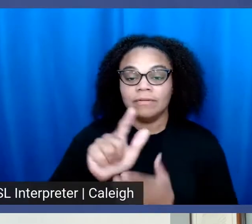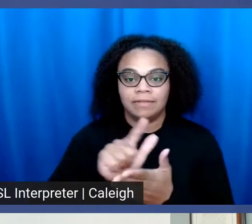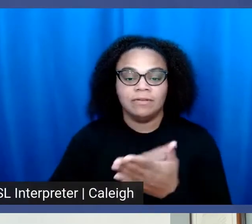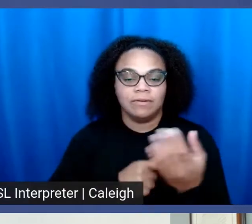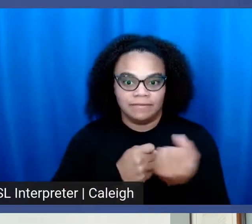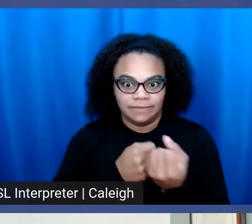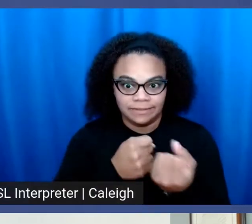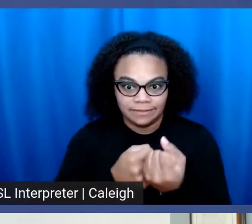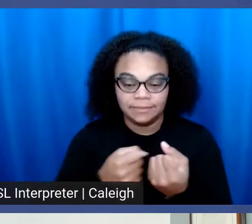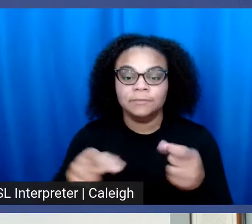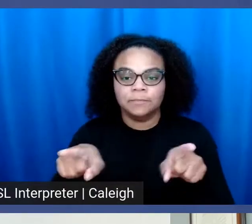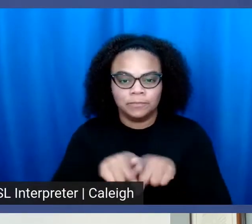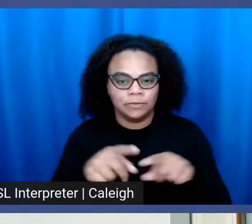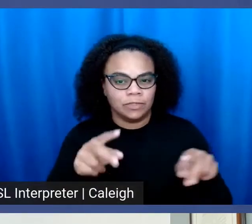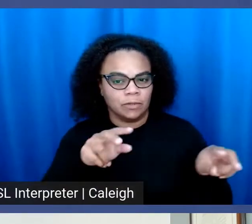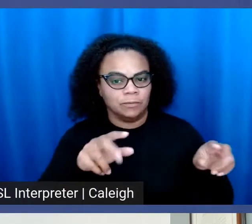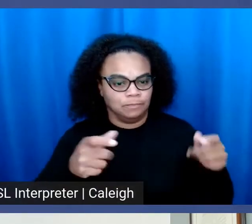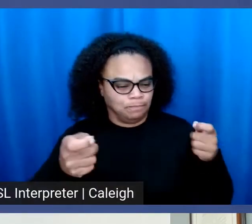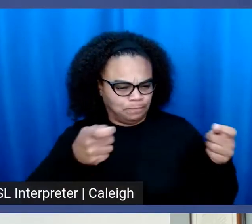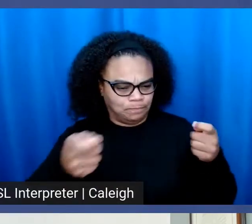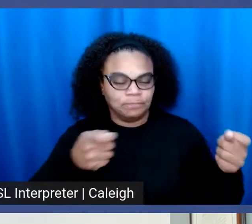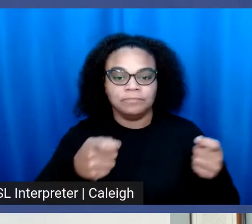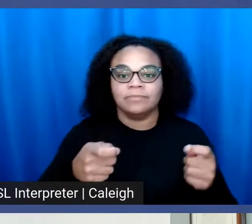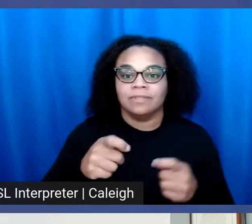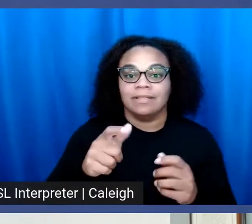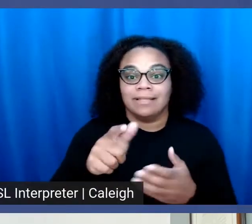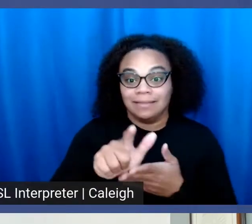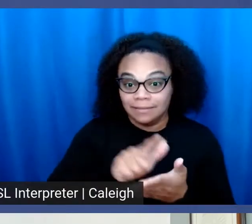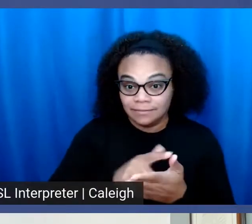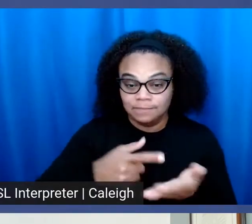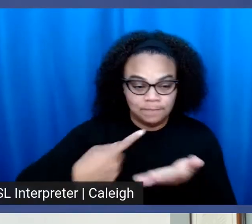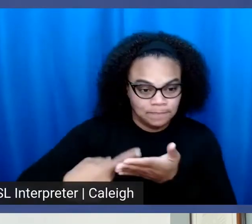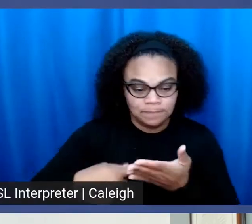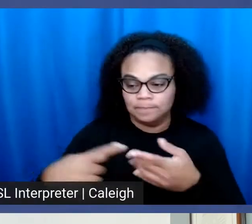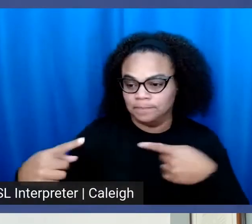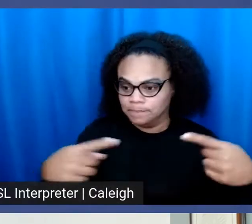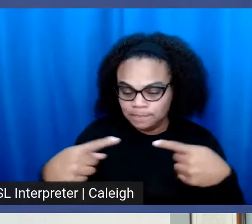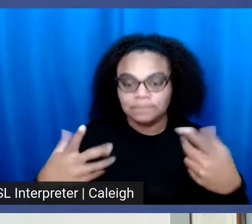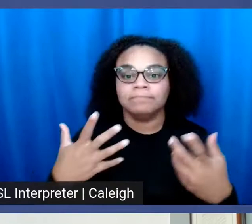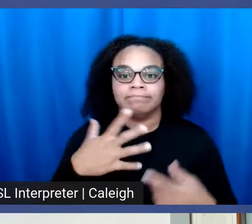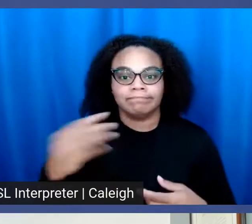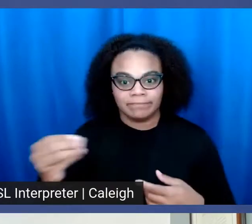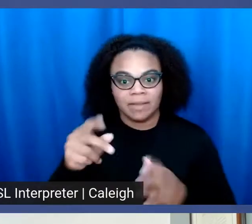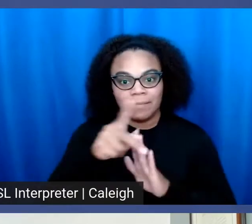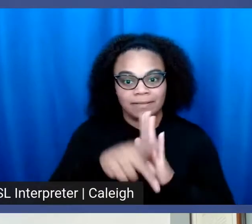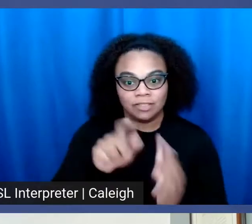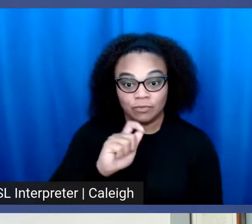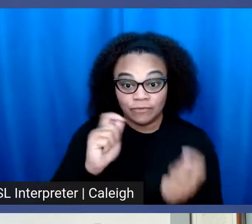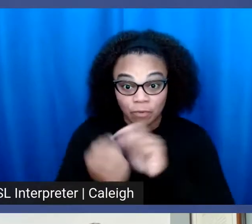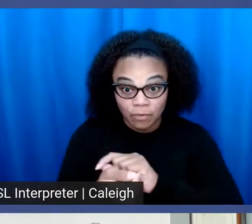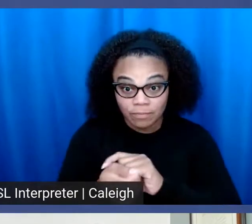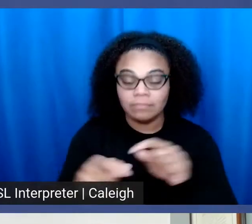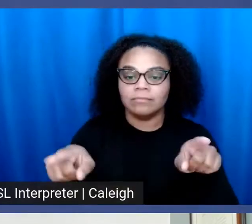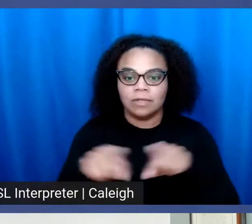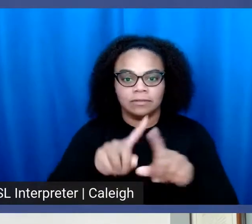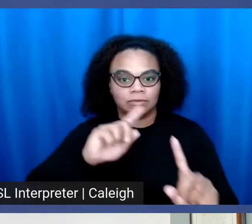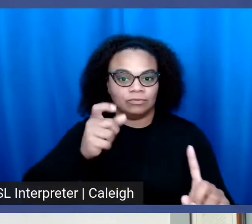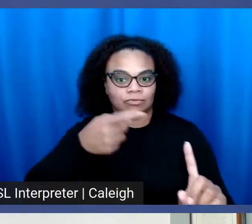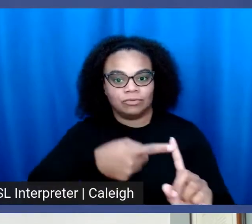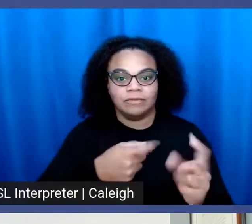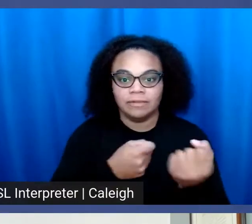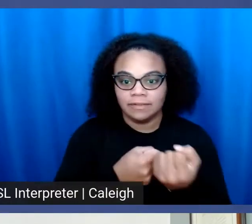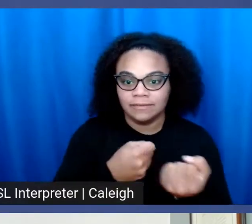FIRE's litigation, legislative and policy reform, and target advocacy